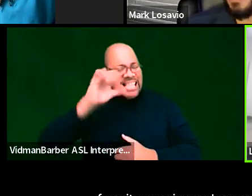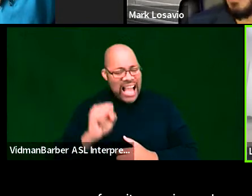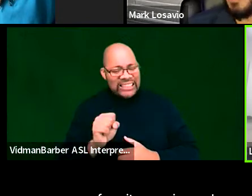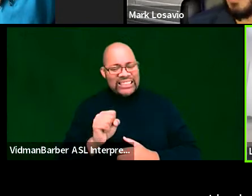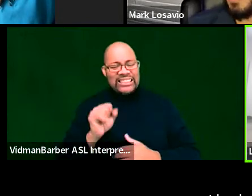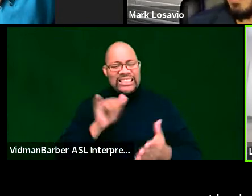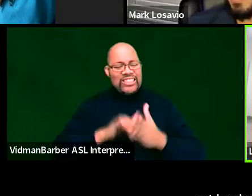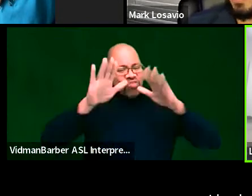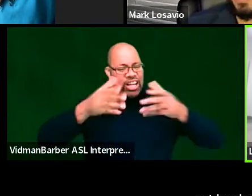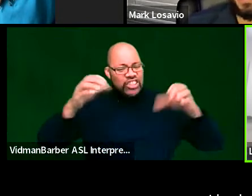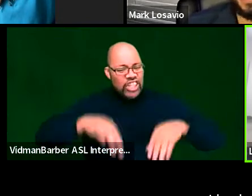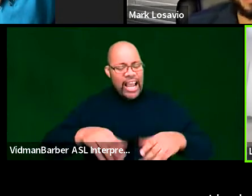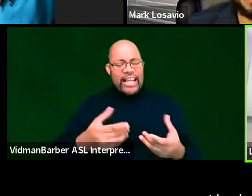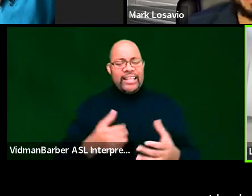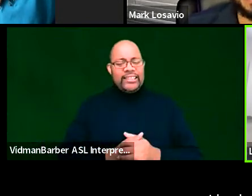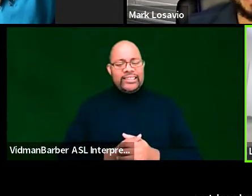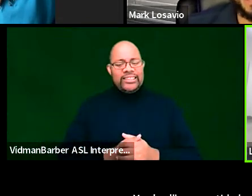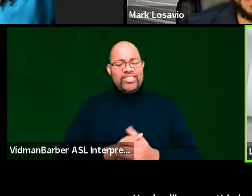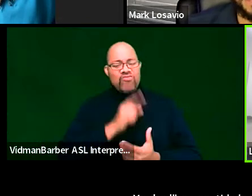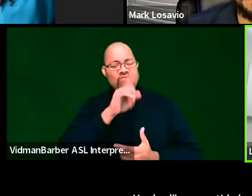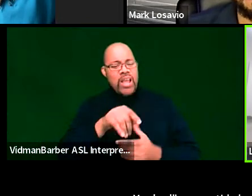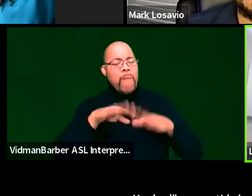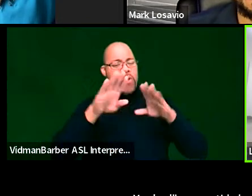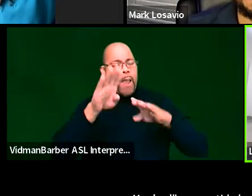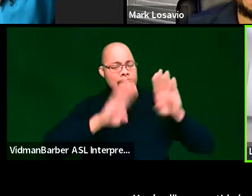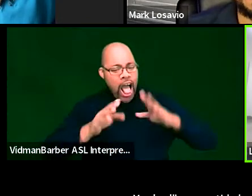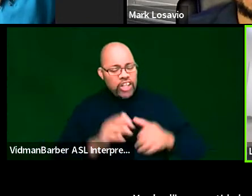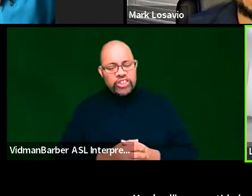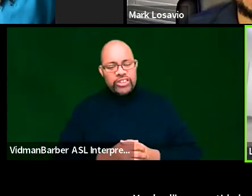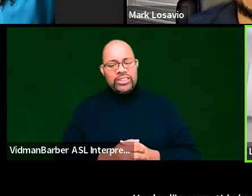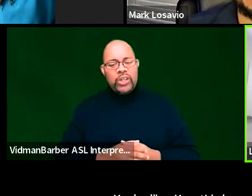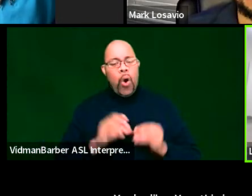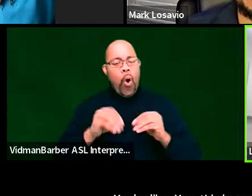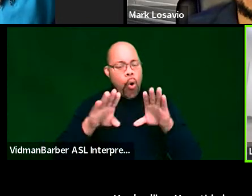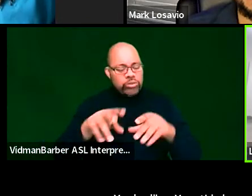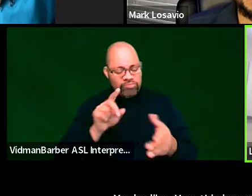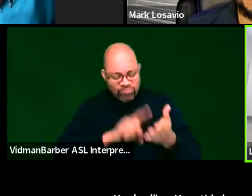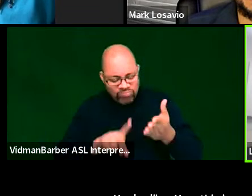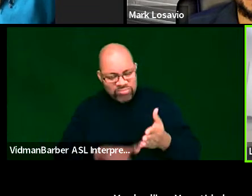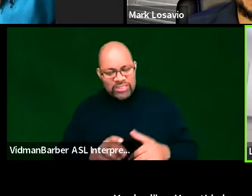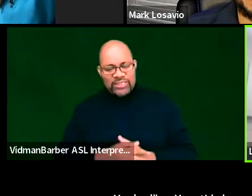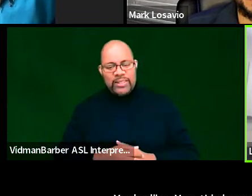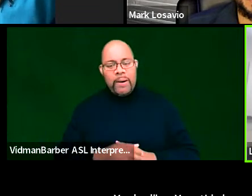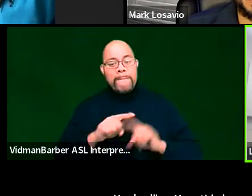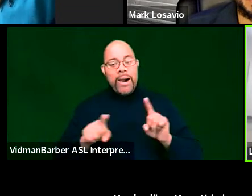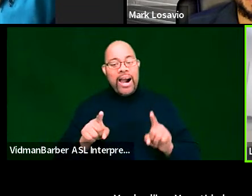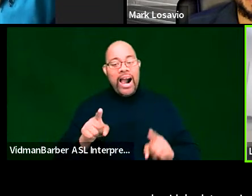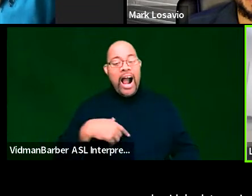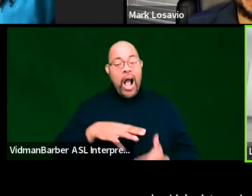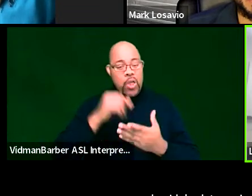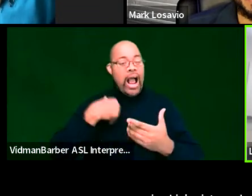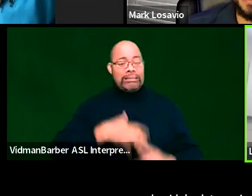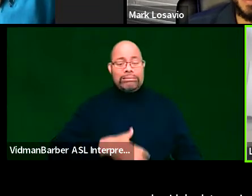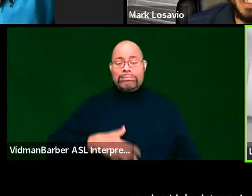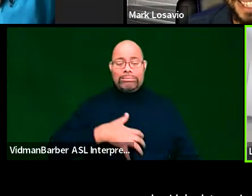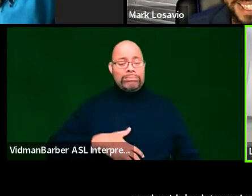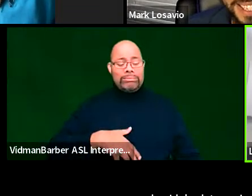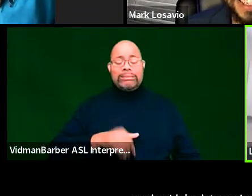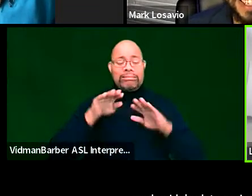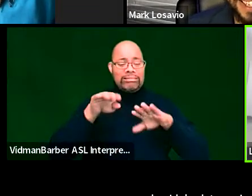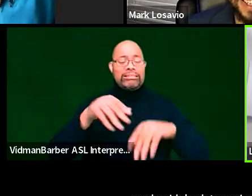this is a great chance to be a real marine biologist and oceanographer there. But yeah, I learned I get seasick.